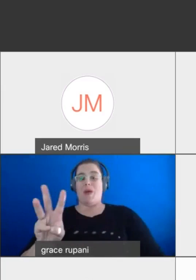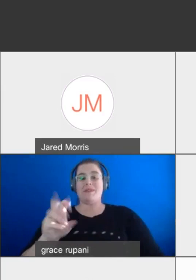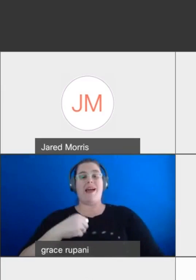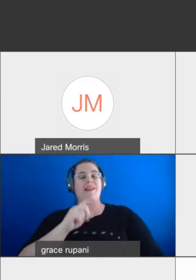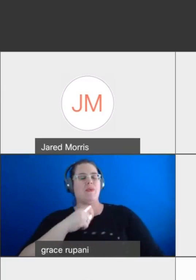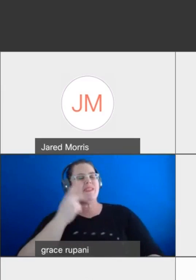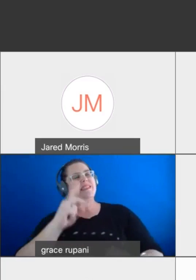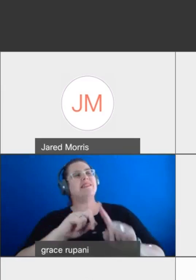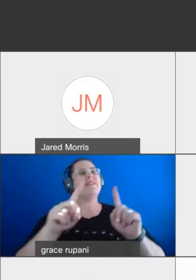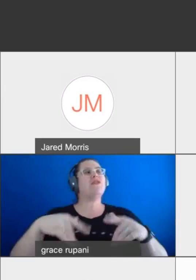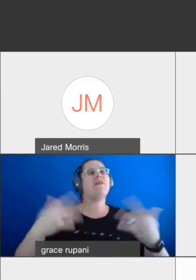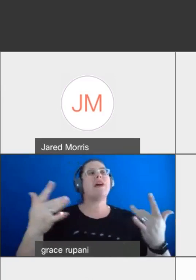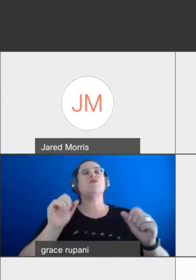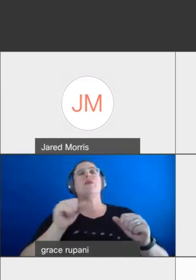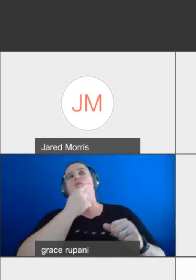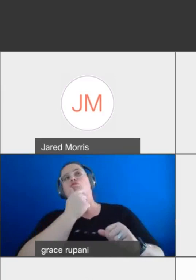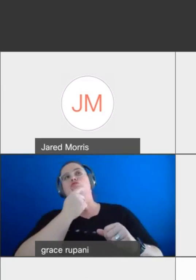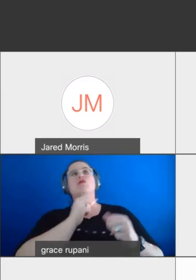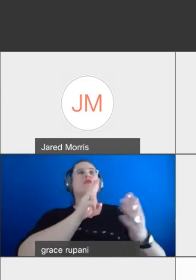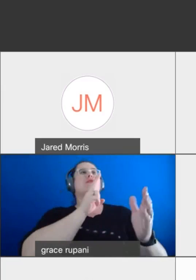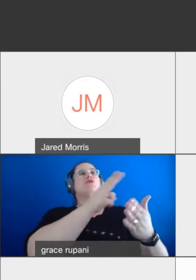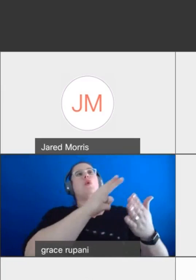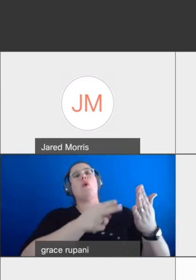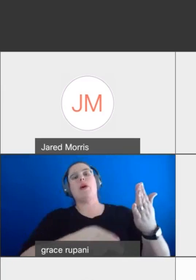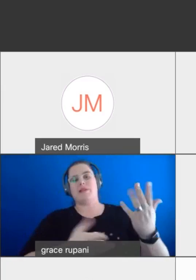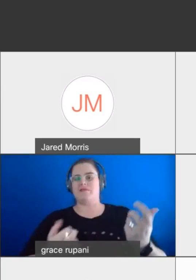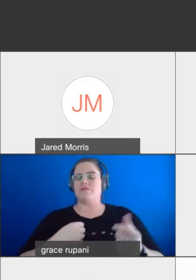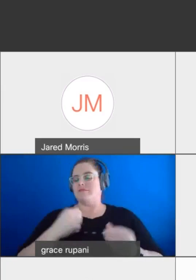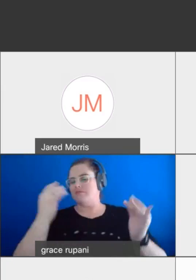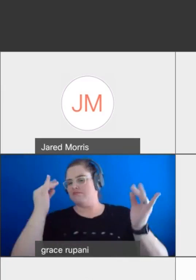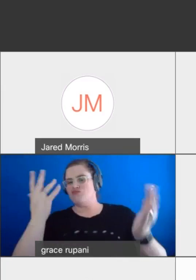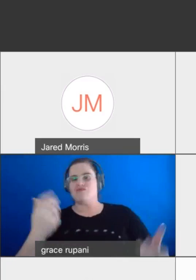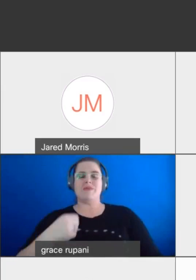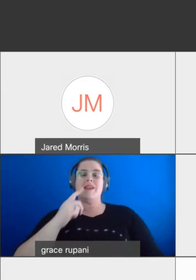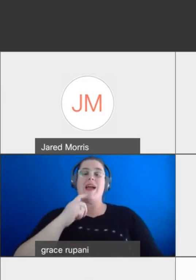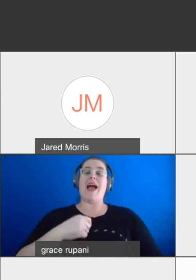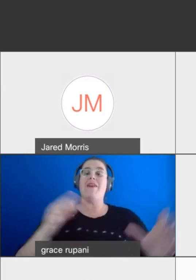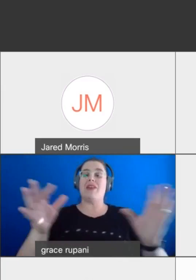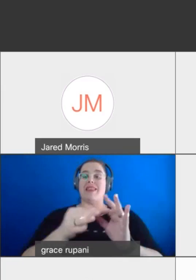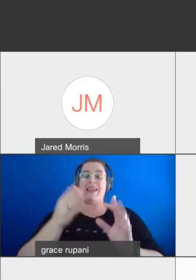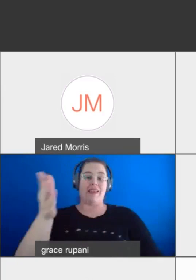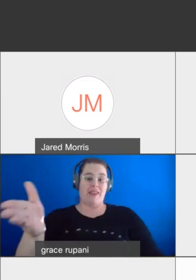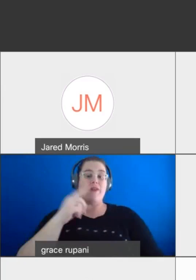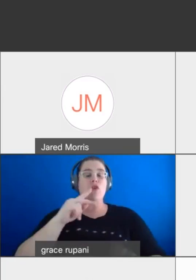in. There's a link here for people to watch the Crip Camp screening.